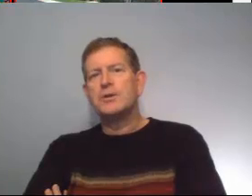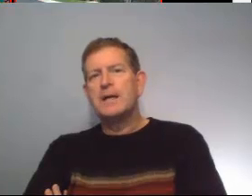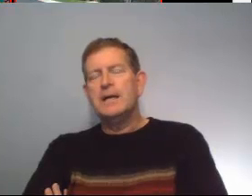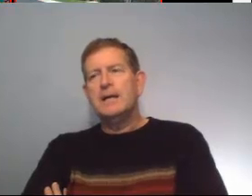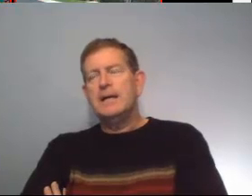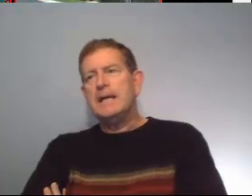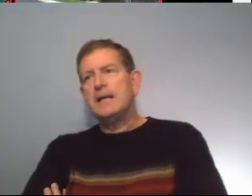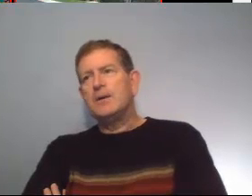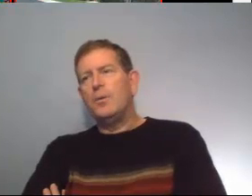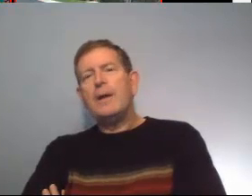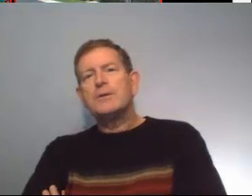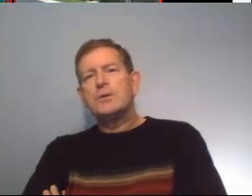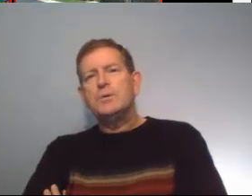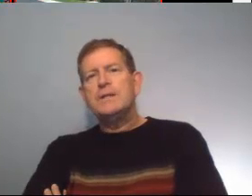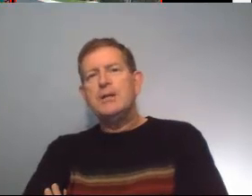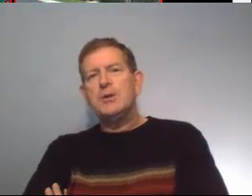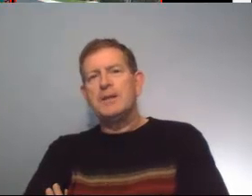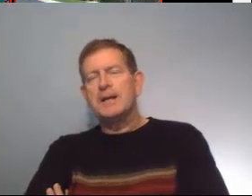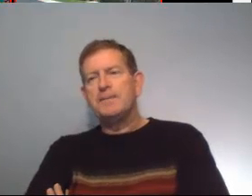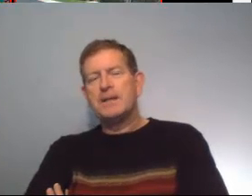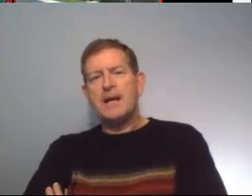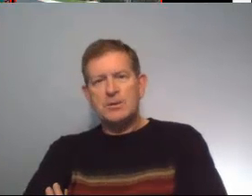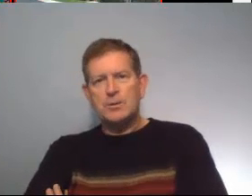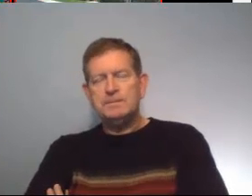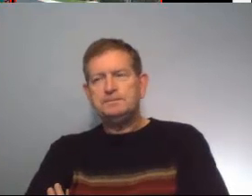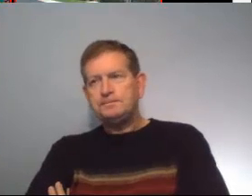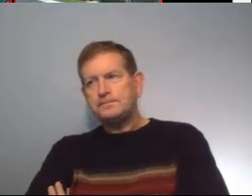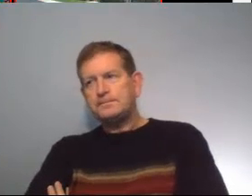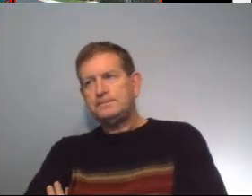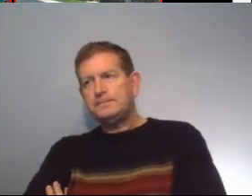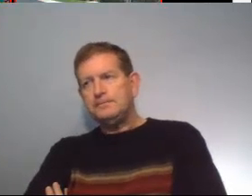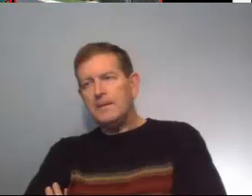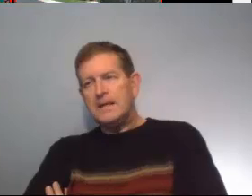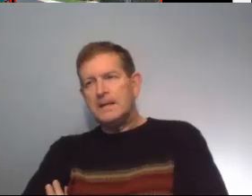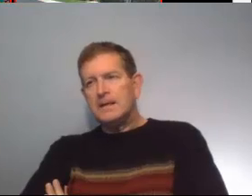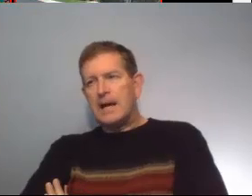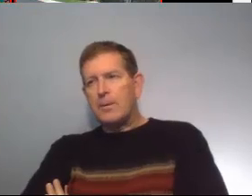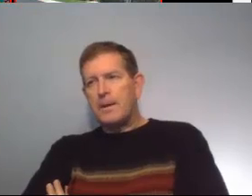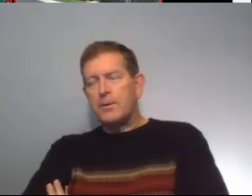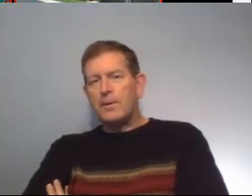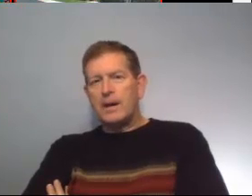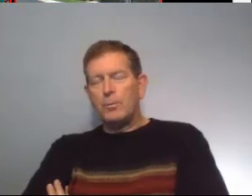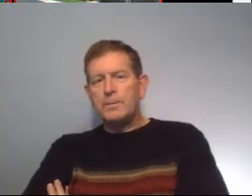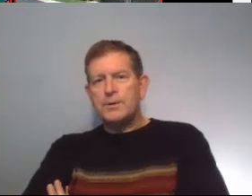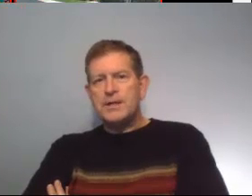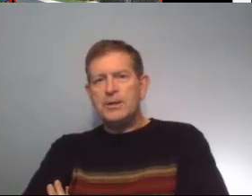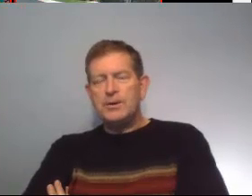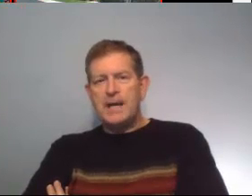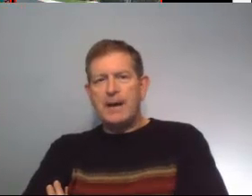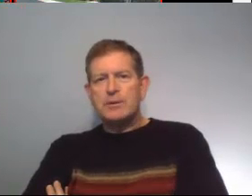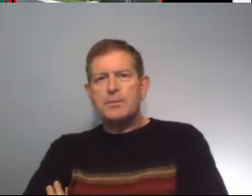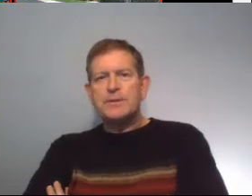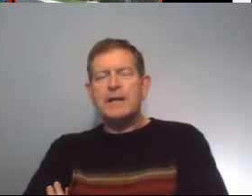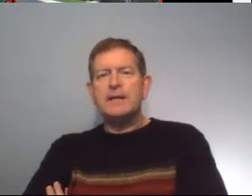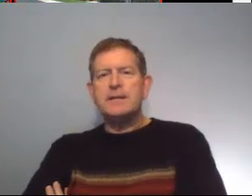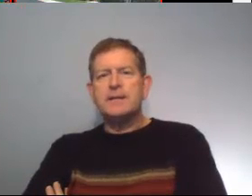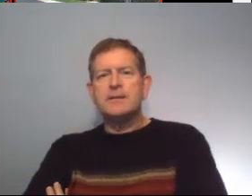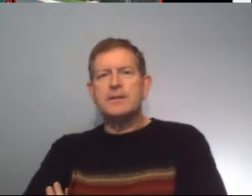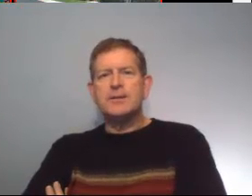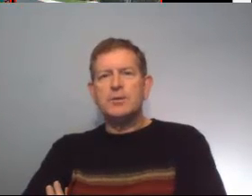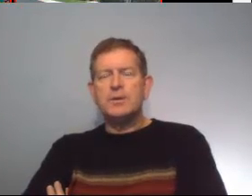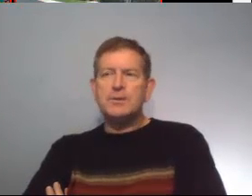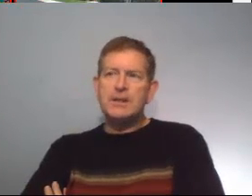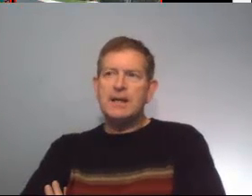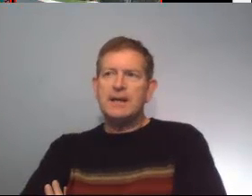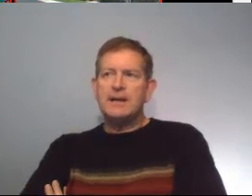very much. And while I was student teaching there at the high school, I remember on one particular day I was presenting to